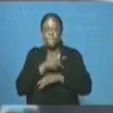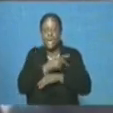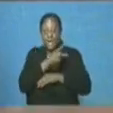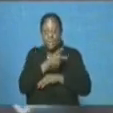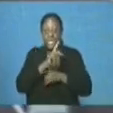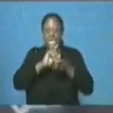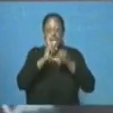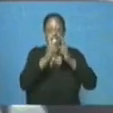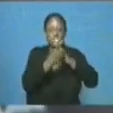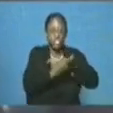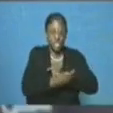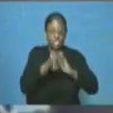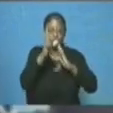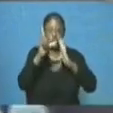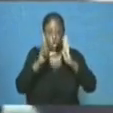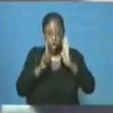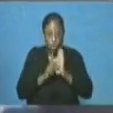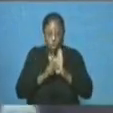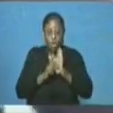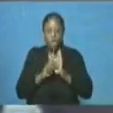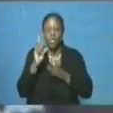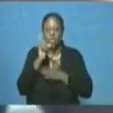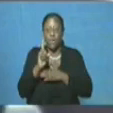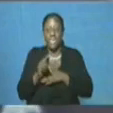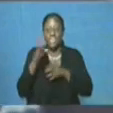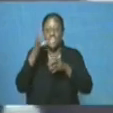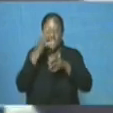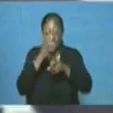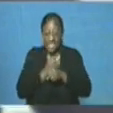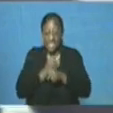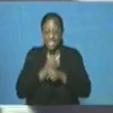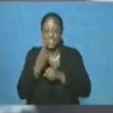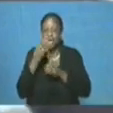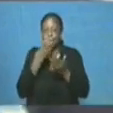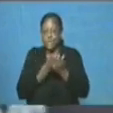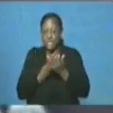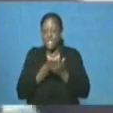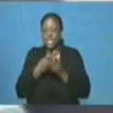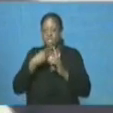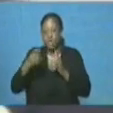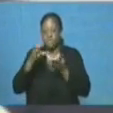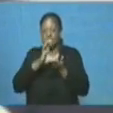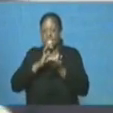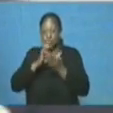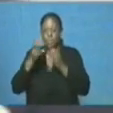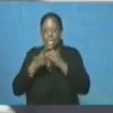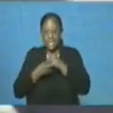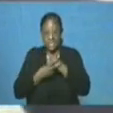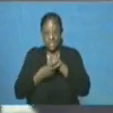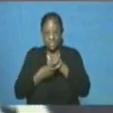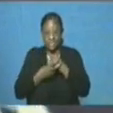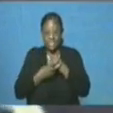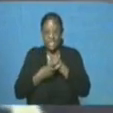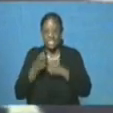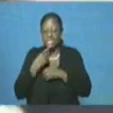amend the law to permit them to have access to central bank assets. The problem they are having, and